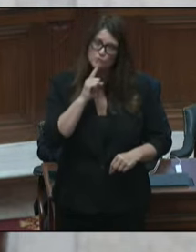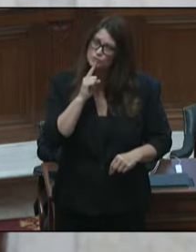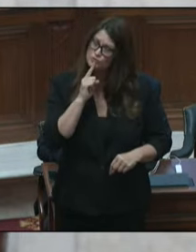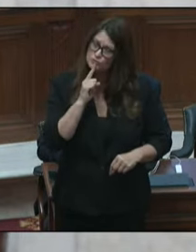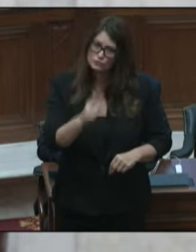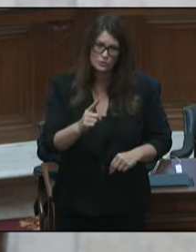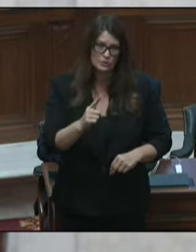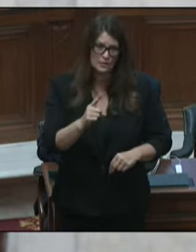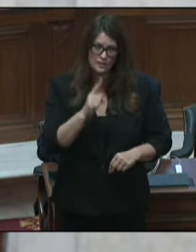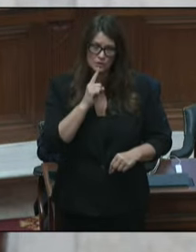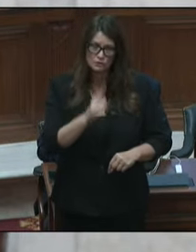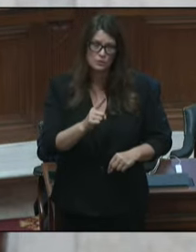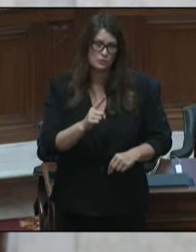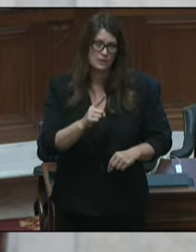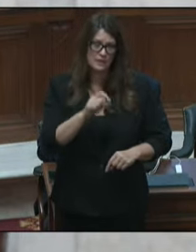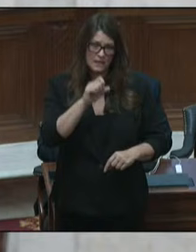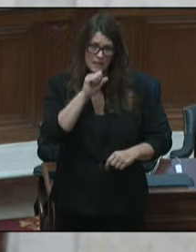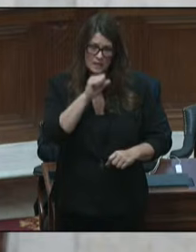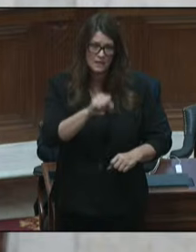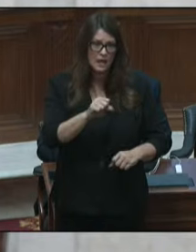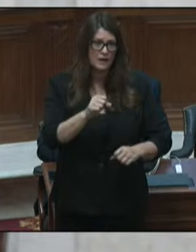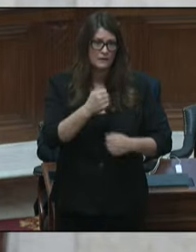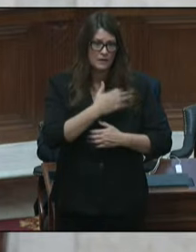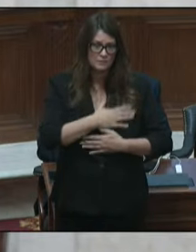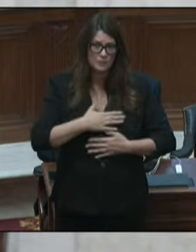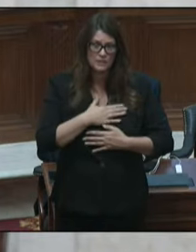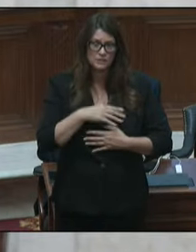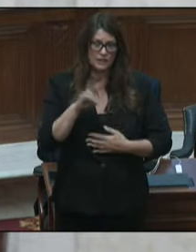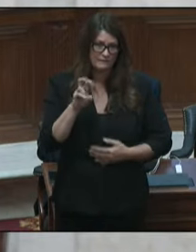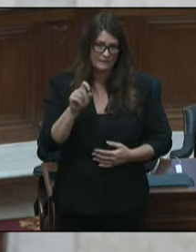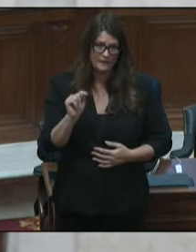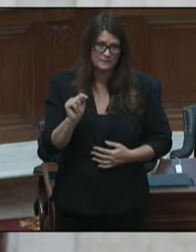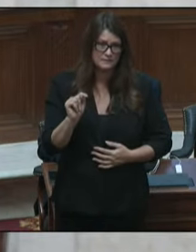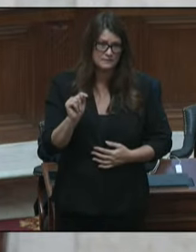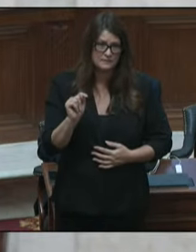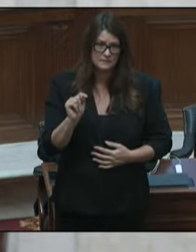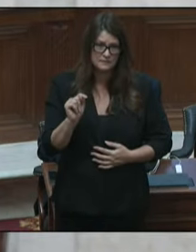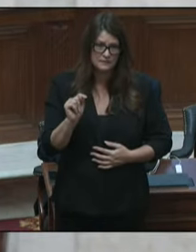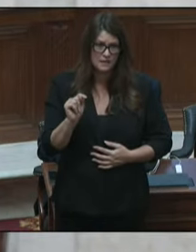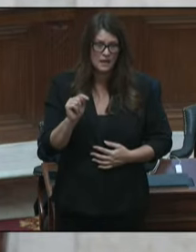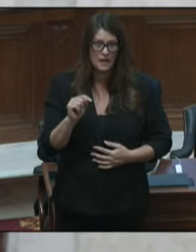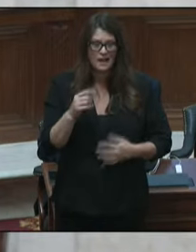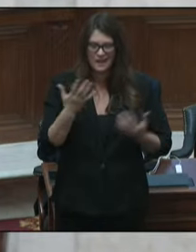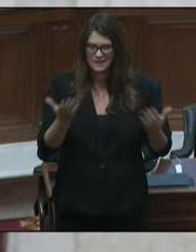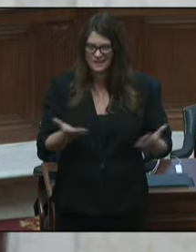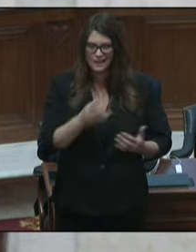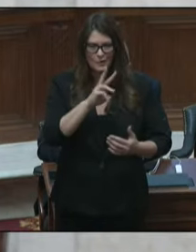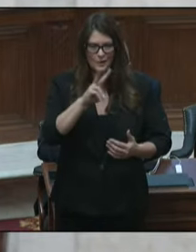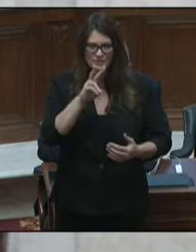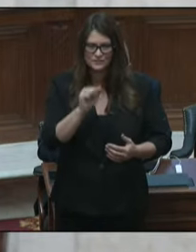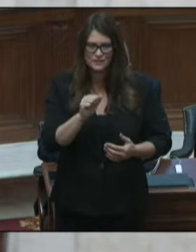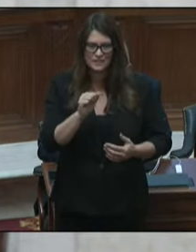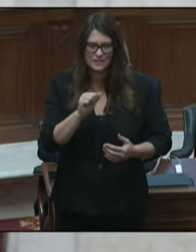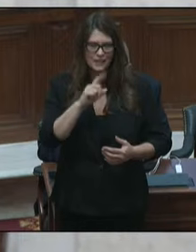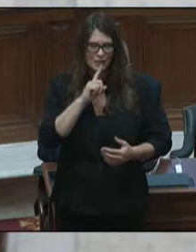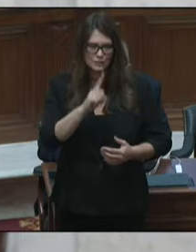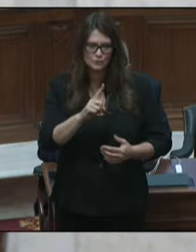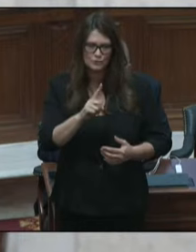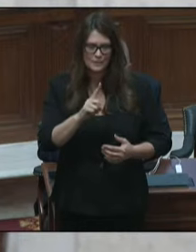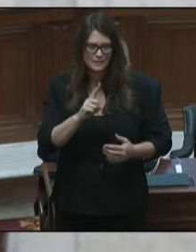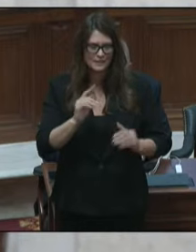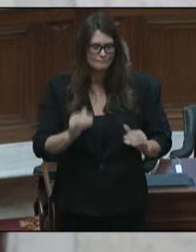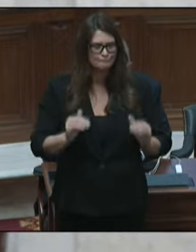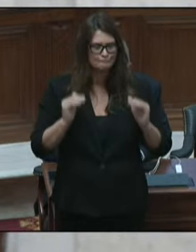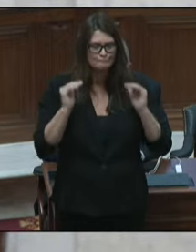truly, truly do love and appreciate our vets. And absolutely, West Virginia has made the contributions and stepped